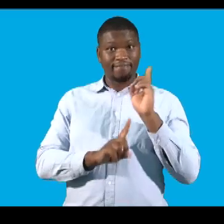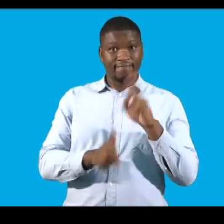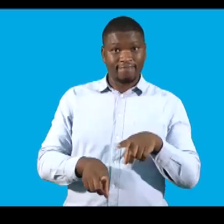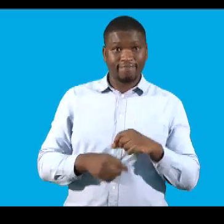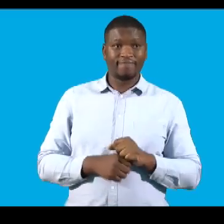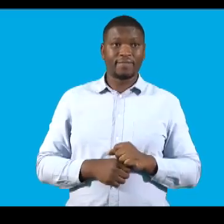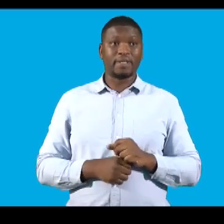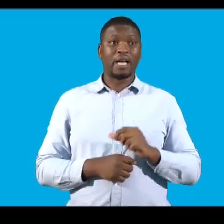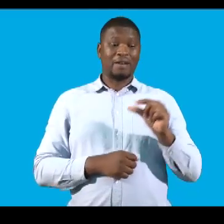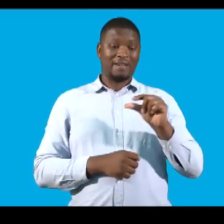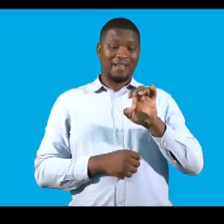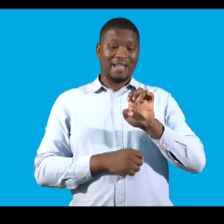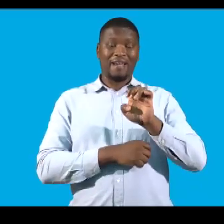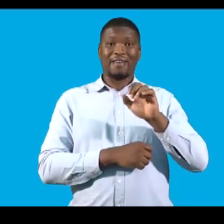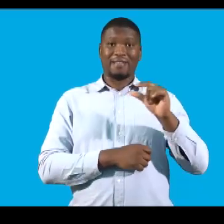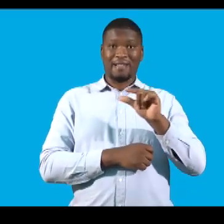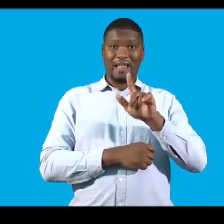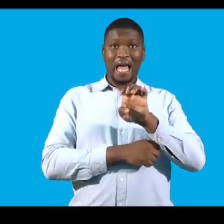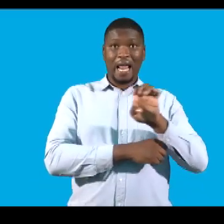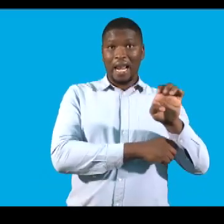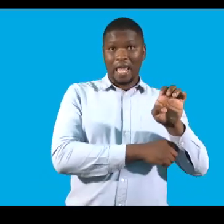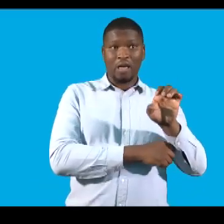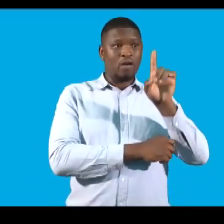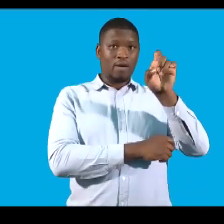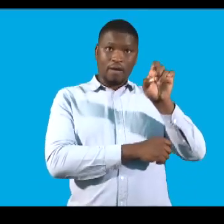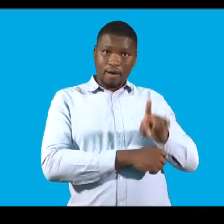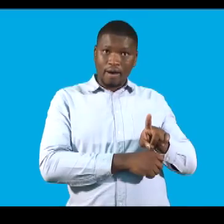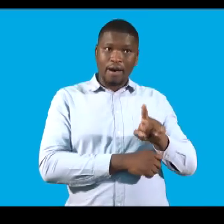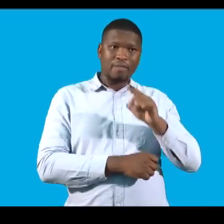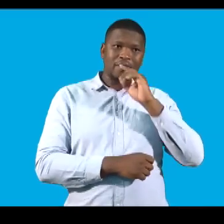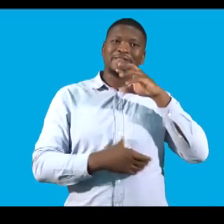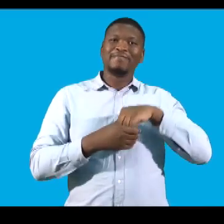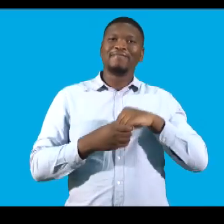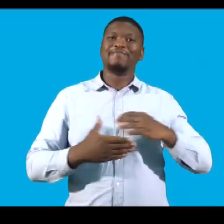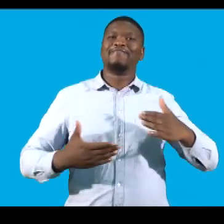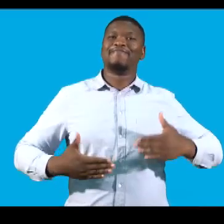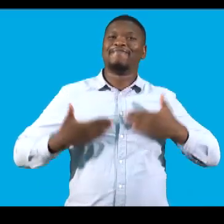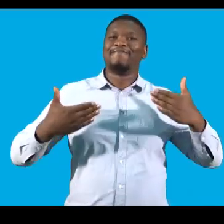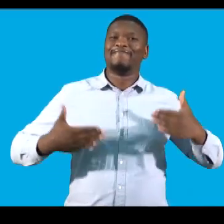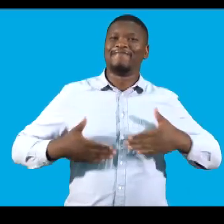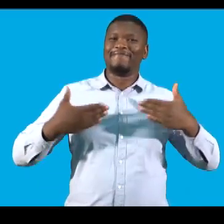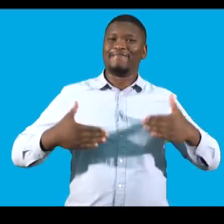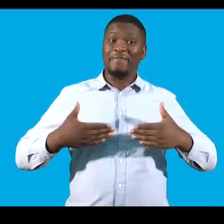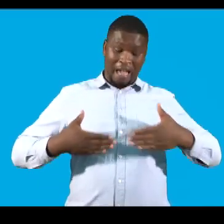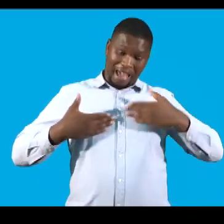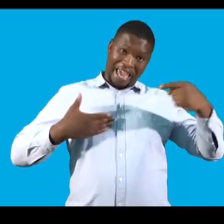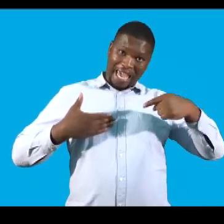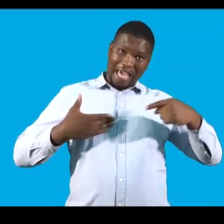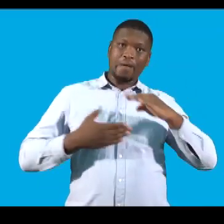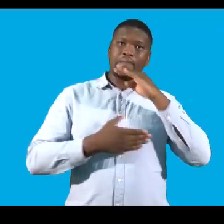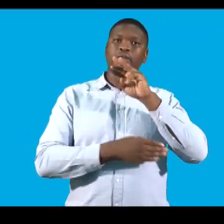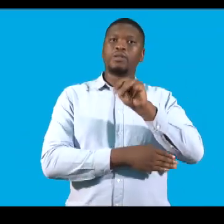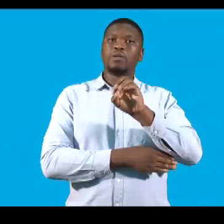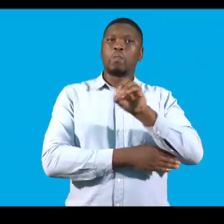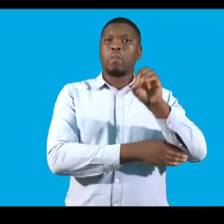the exclamation glee creates the mood of joy. So here we've identified the mood. Now we've